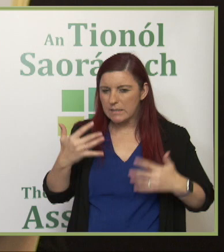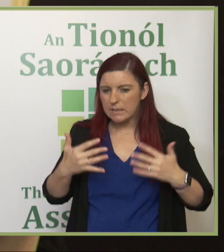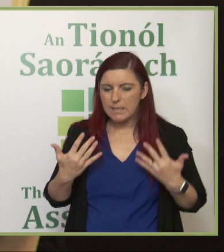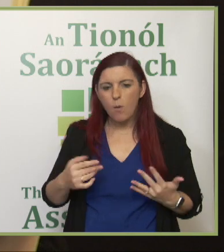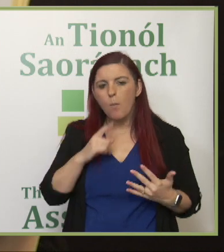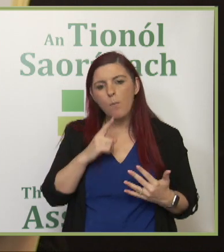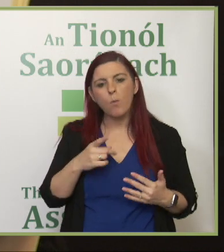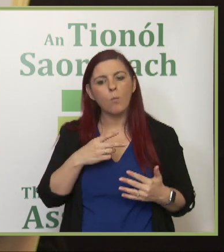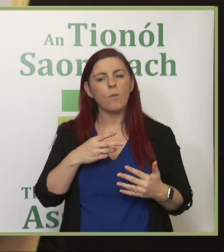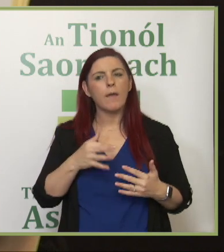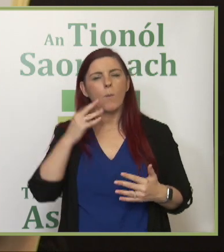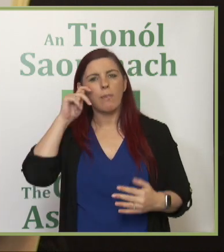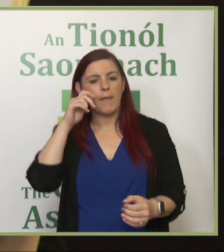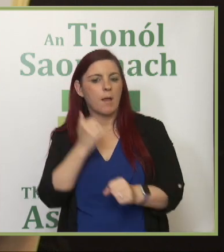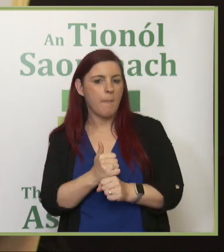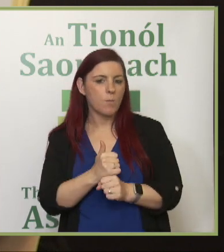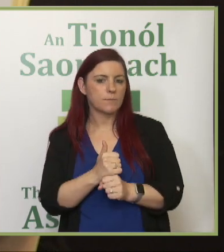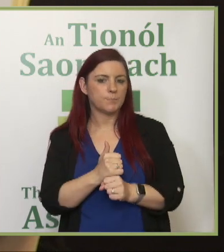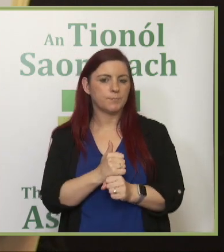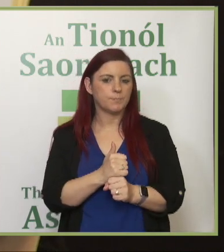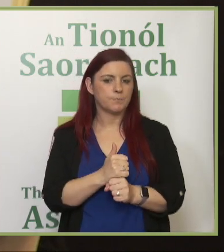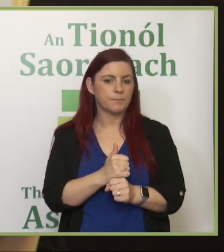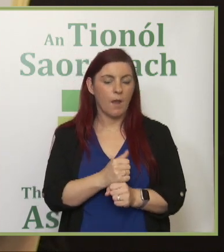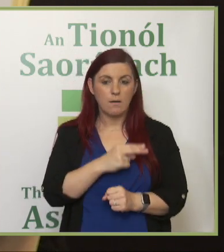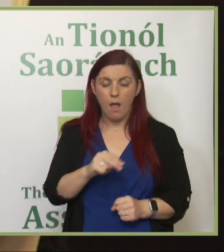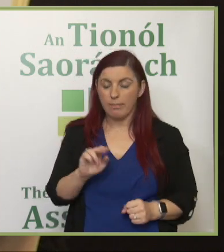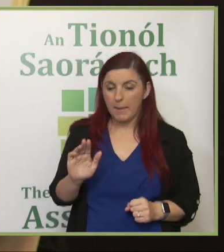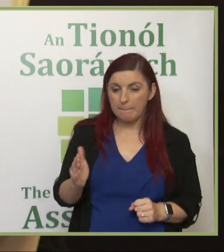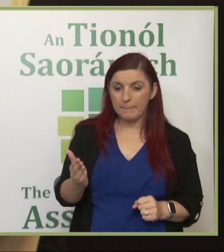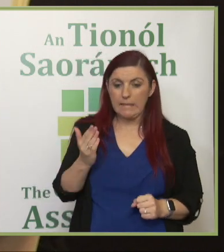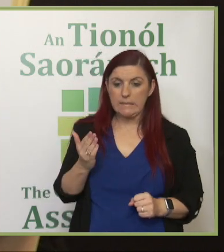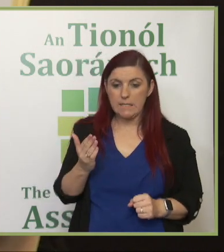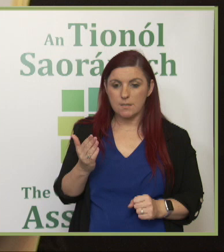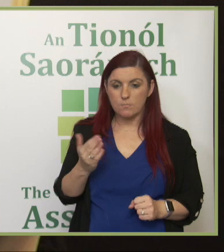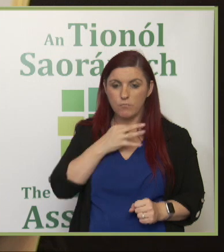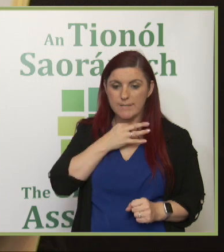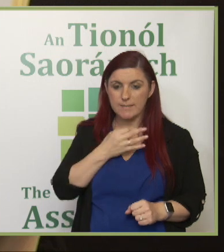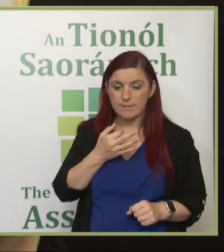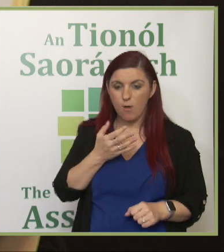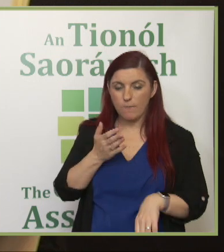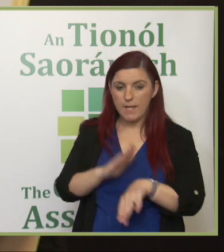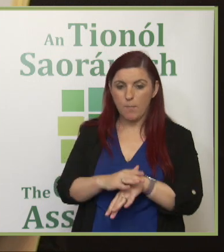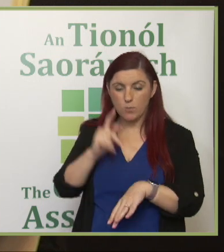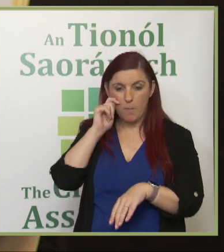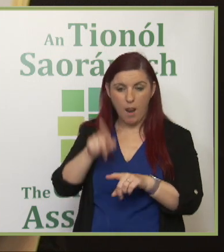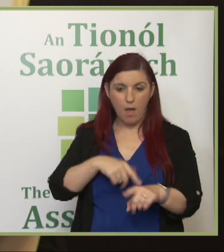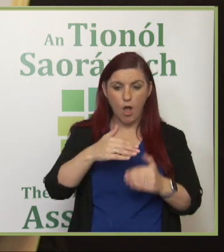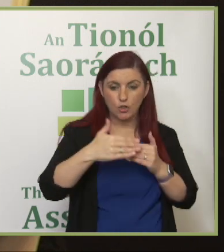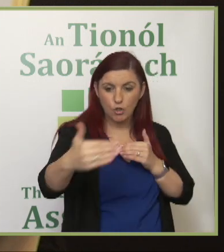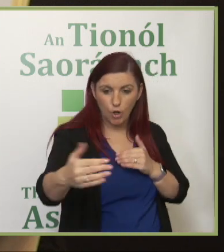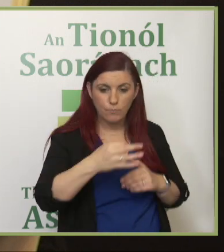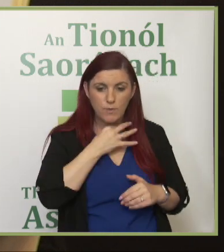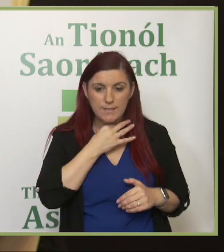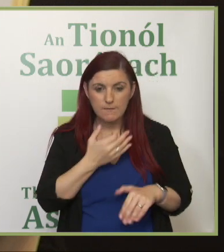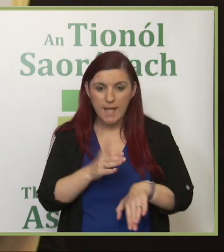about so not the immediate risk to death, but the long-term risk to death, and we talk about other